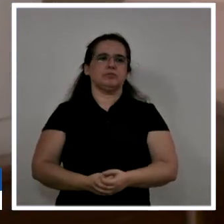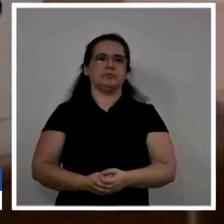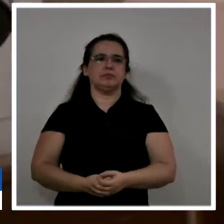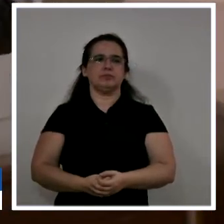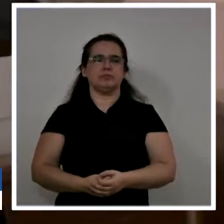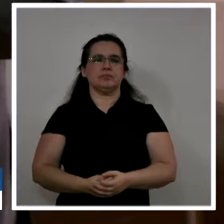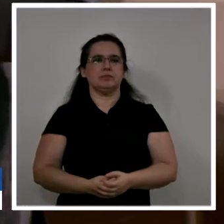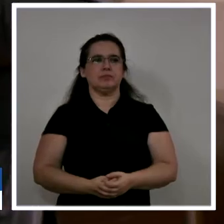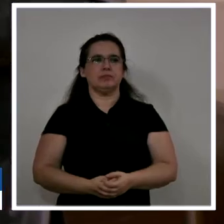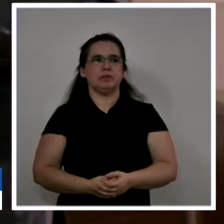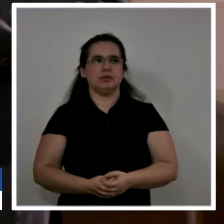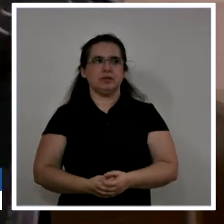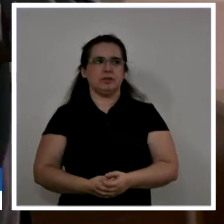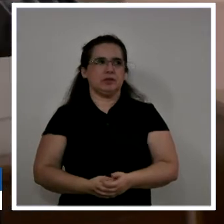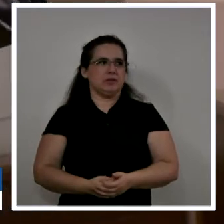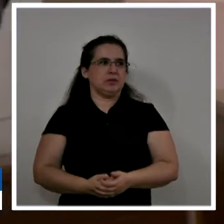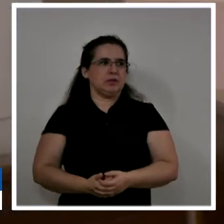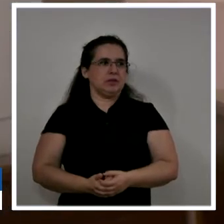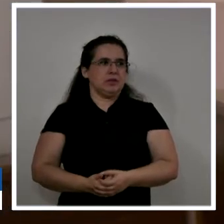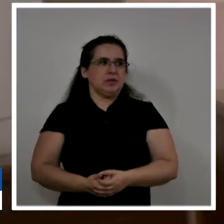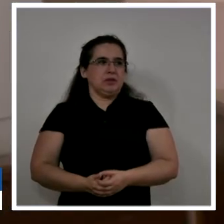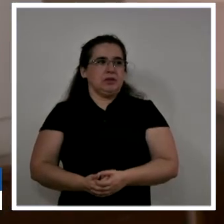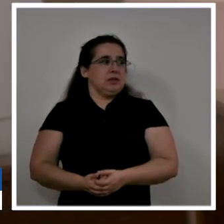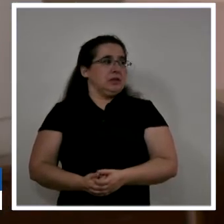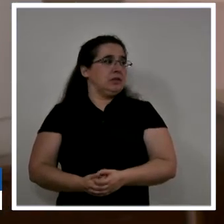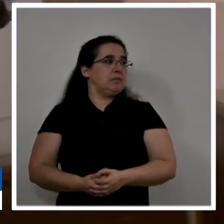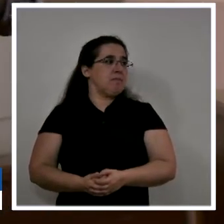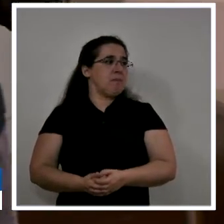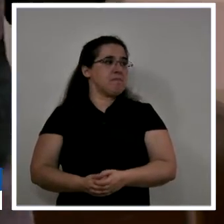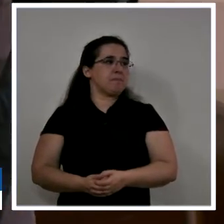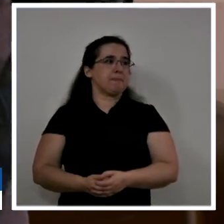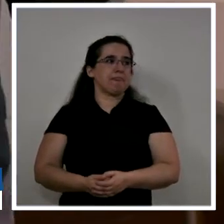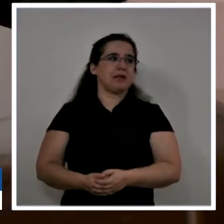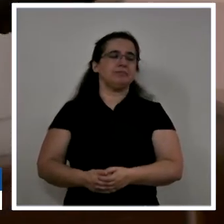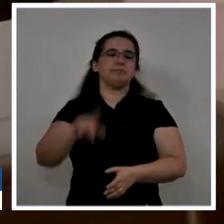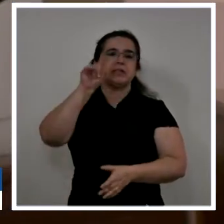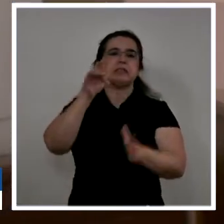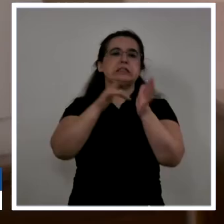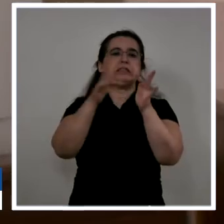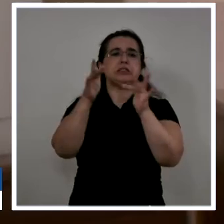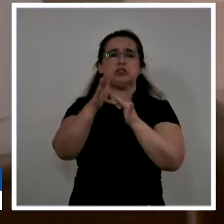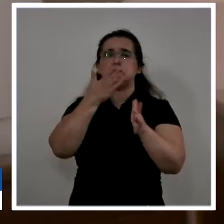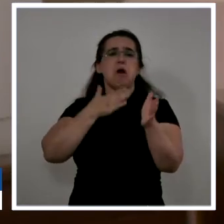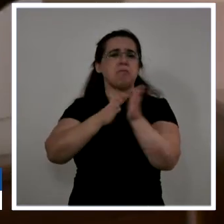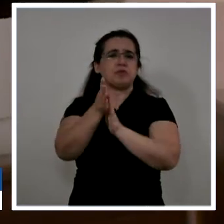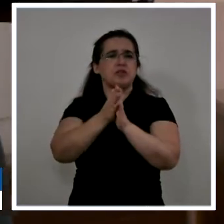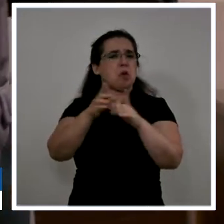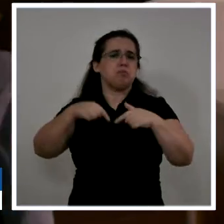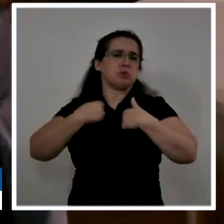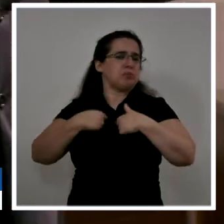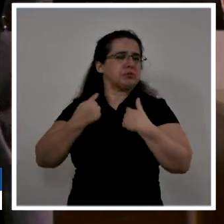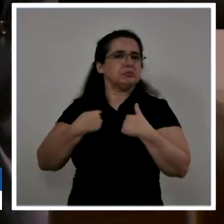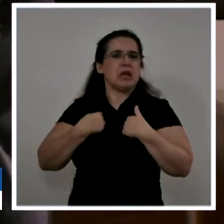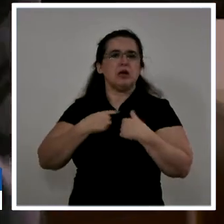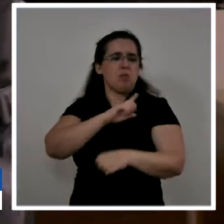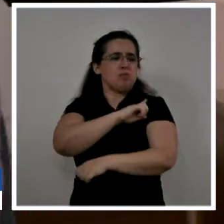no power that is not freely offered to us. E ele não utilizou em seu proveito nenhum poder que